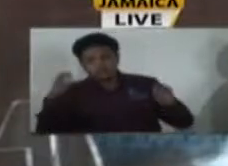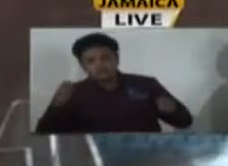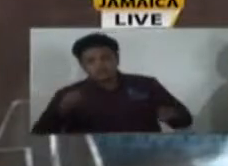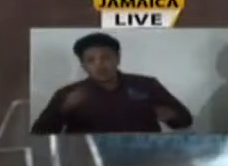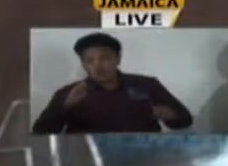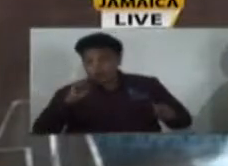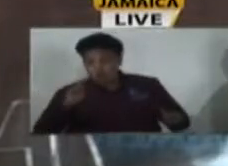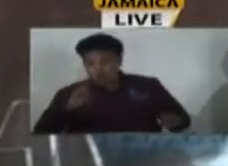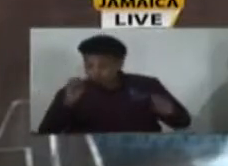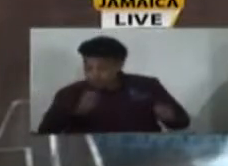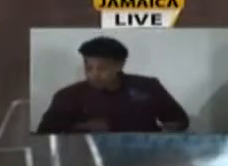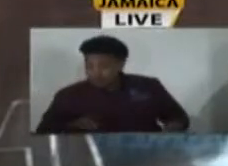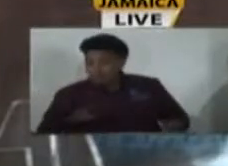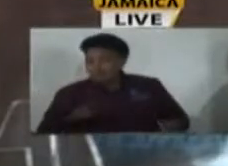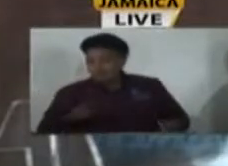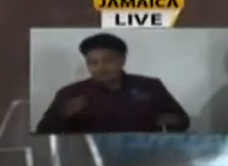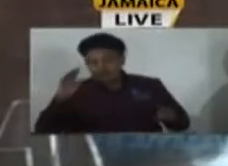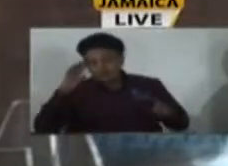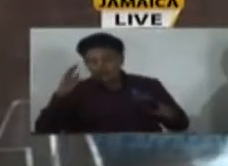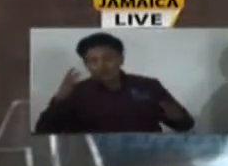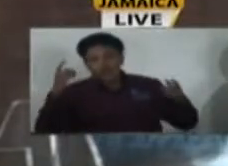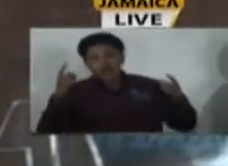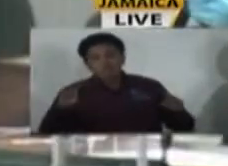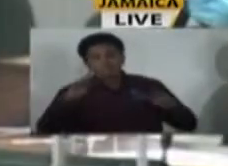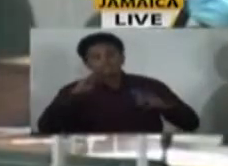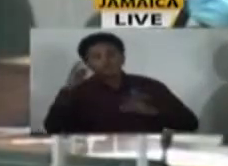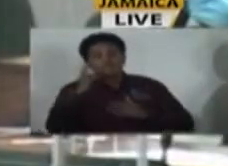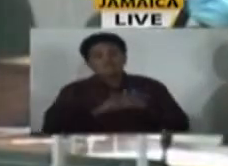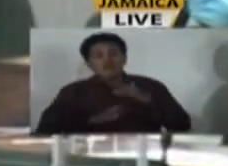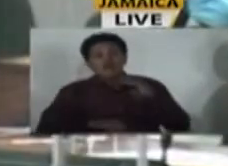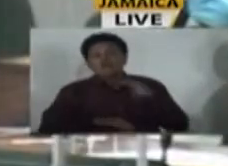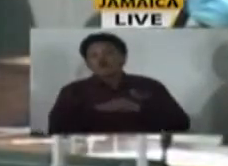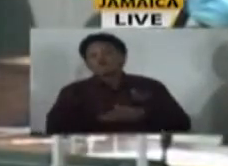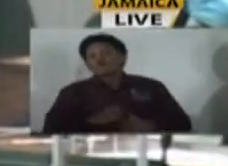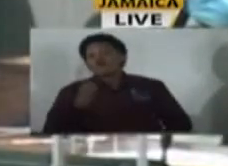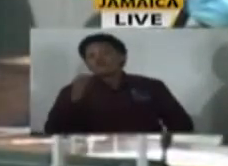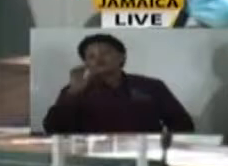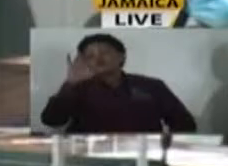order is liable for a fine of